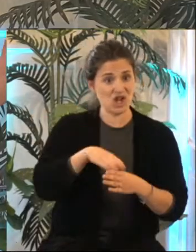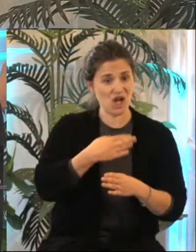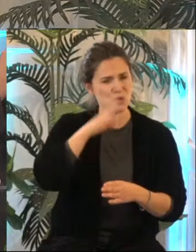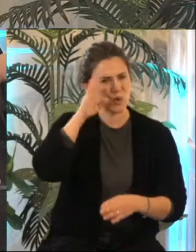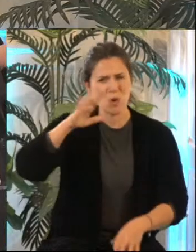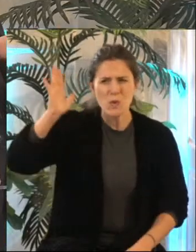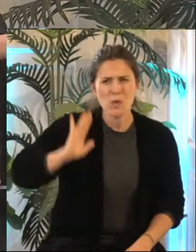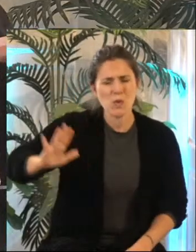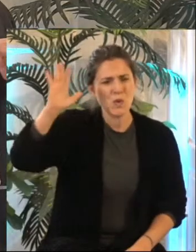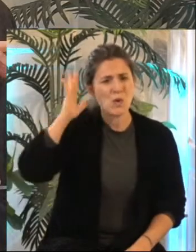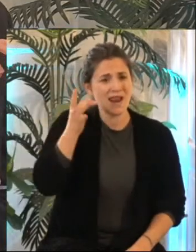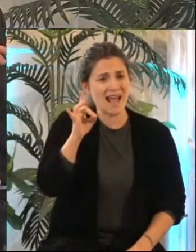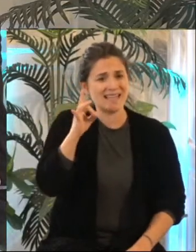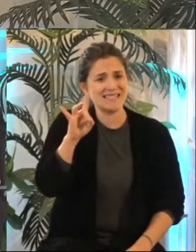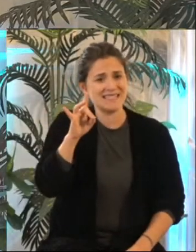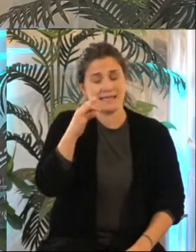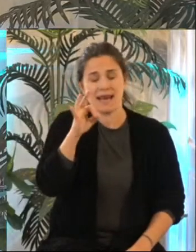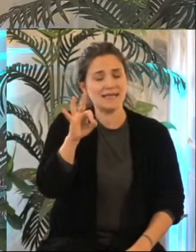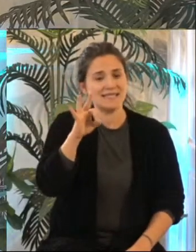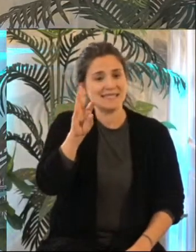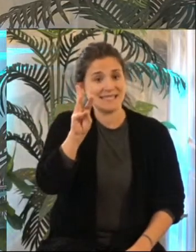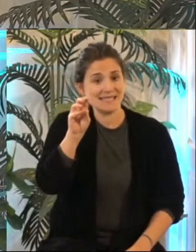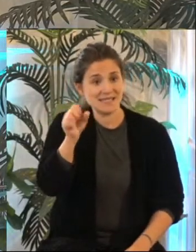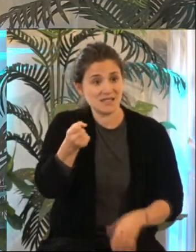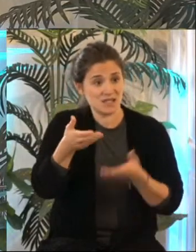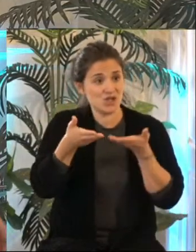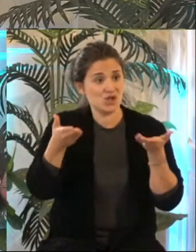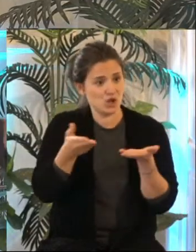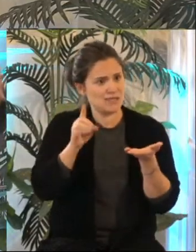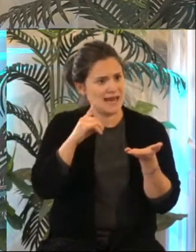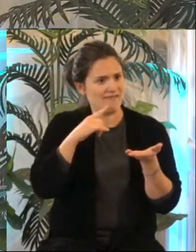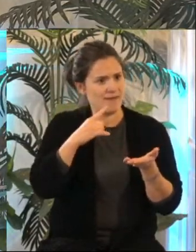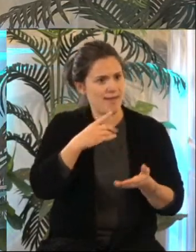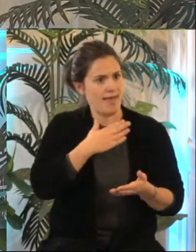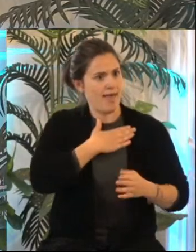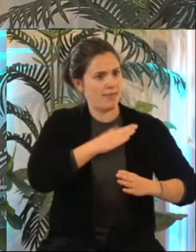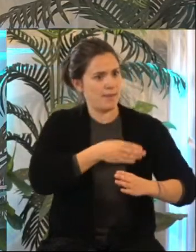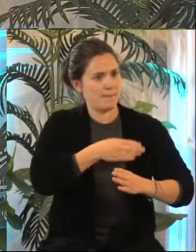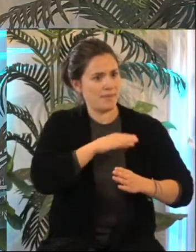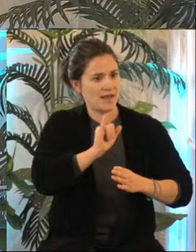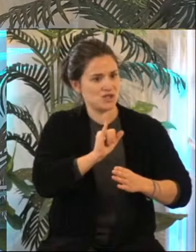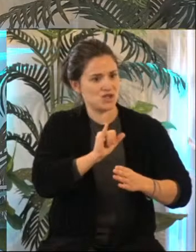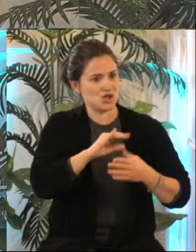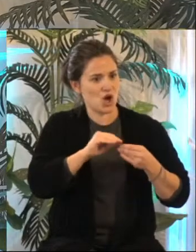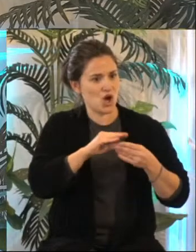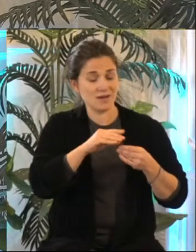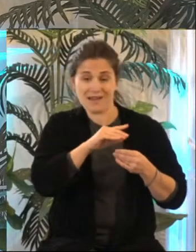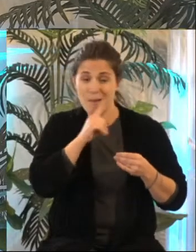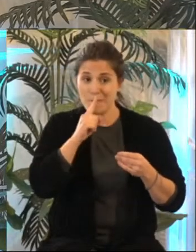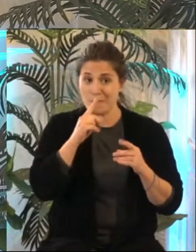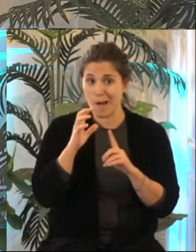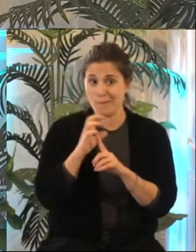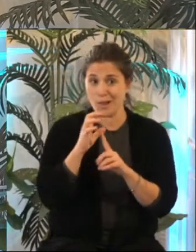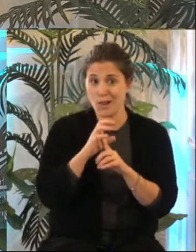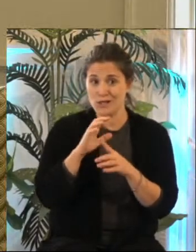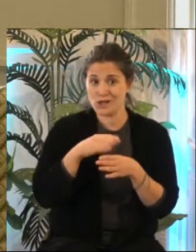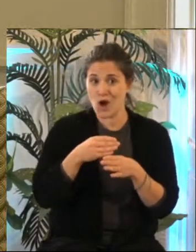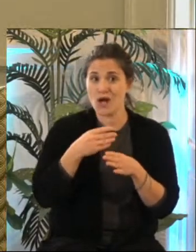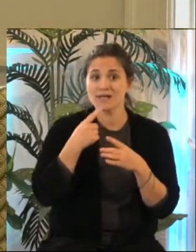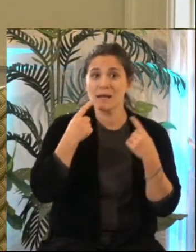rights movement in the 1960s here in this country. The most popular version, of course, was sung by Nina Simone on